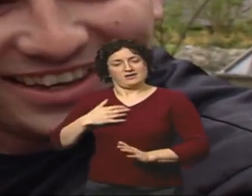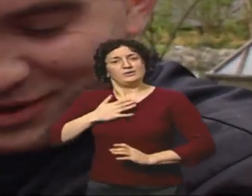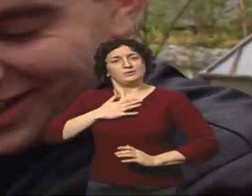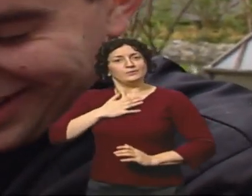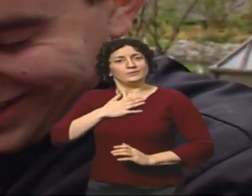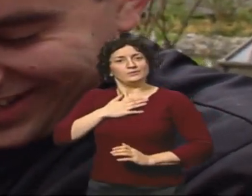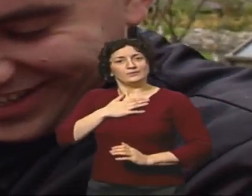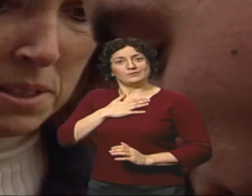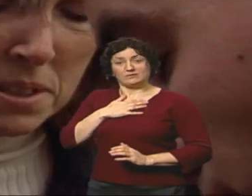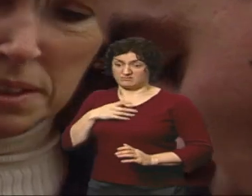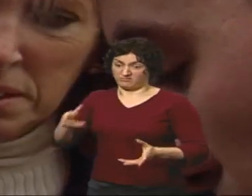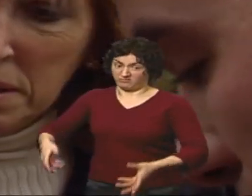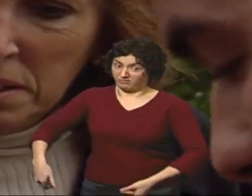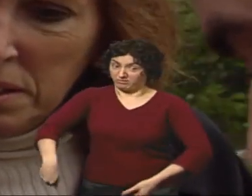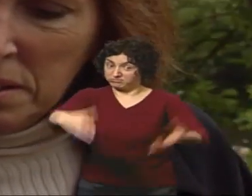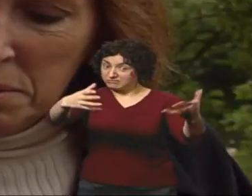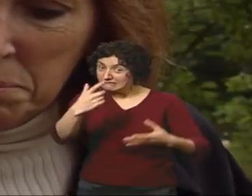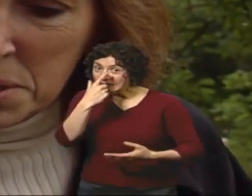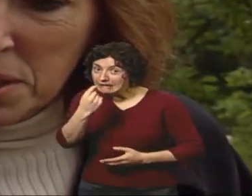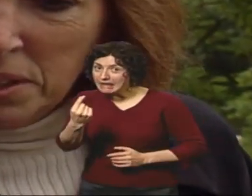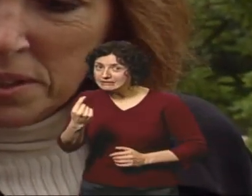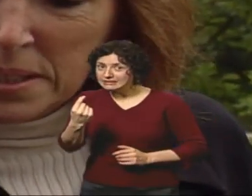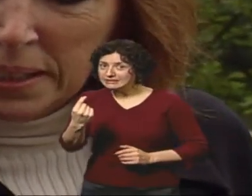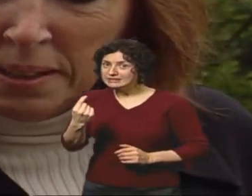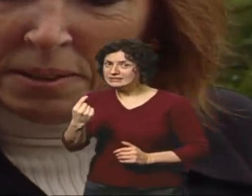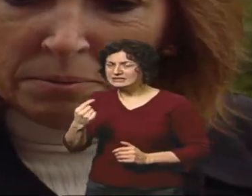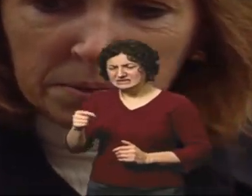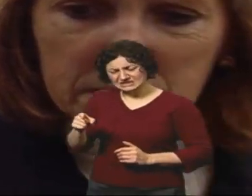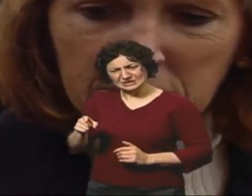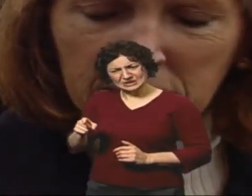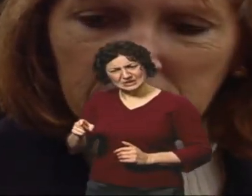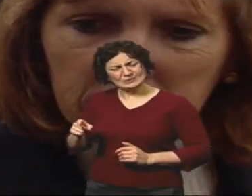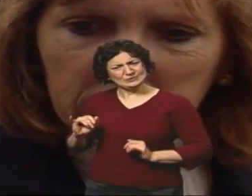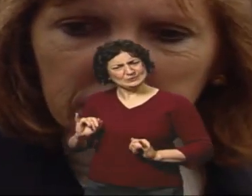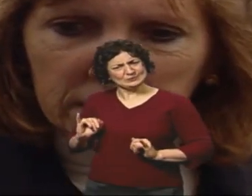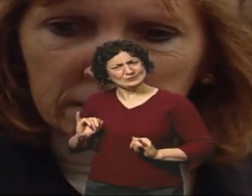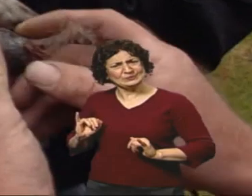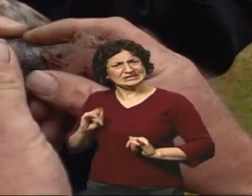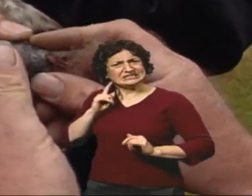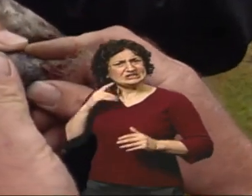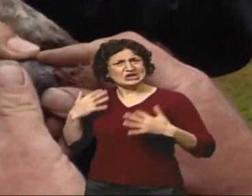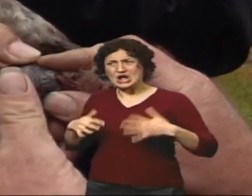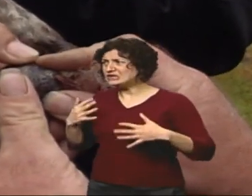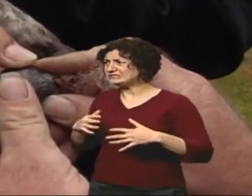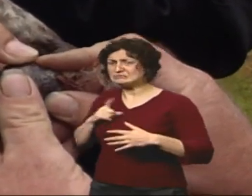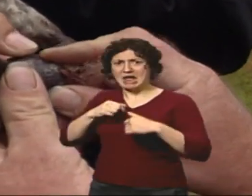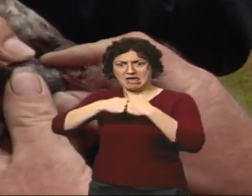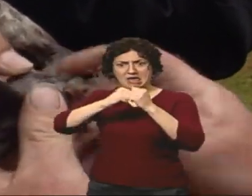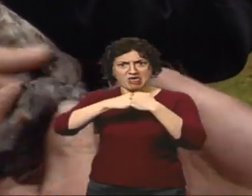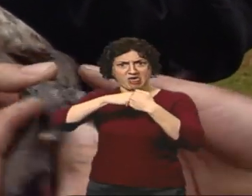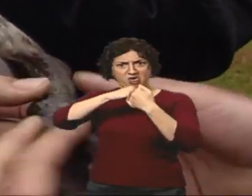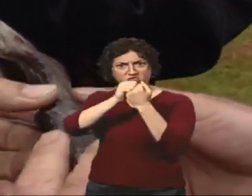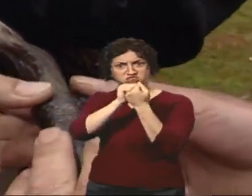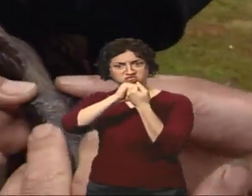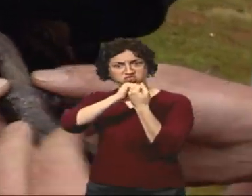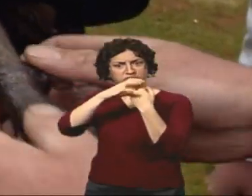Yeah. That's what I mean, it's right in the joint. hurting, isn't it? Right. It's deformed the joint slightly, hasn't it? That bit moves. Yeah.